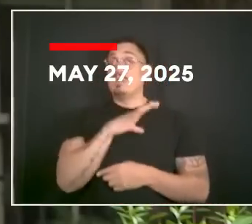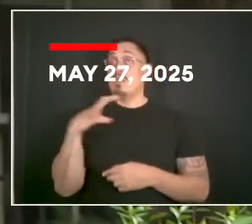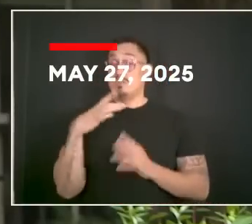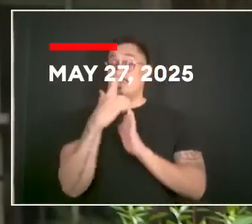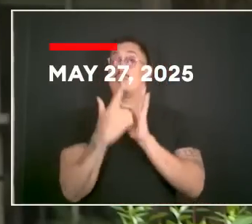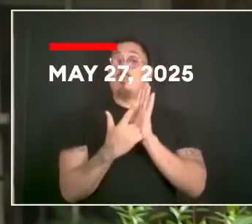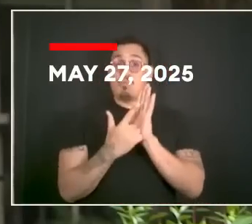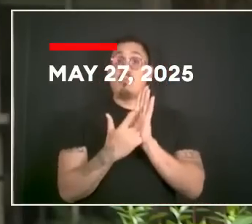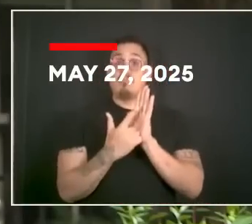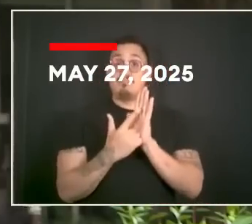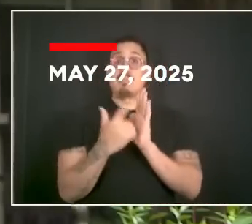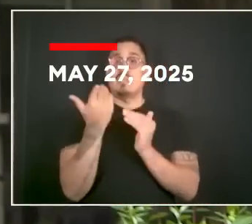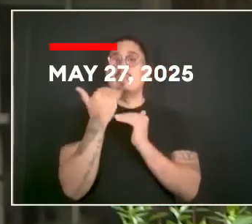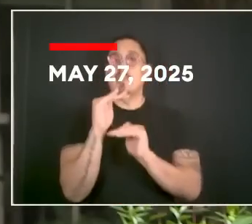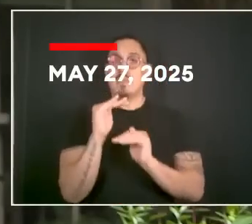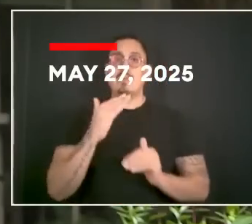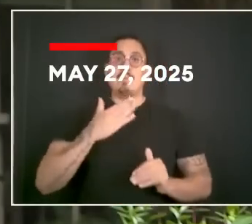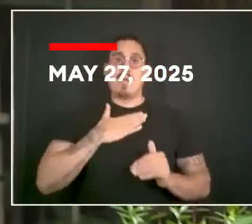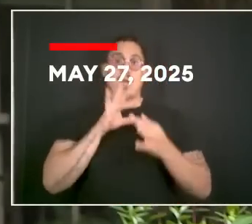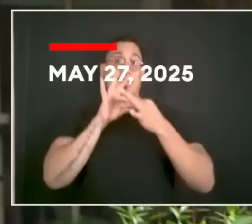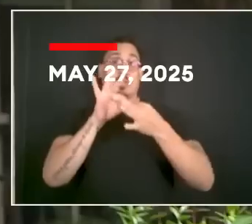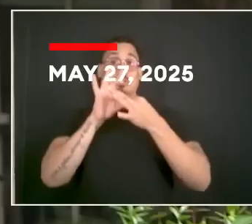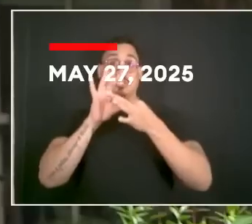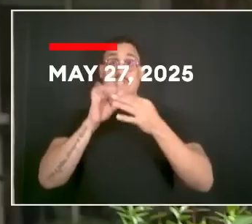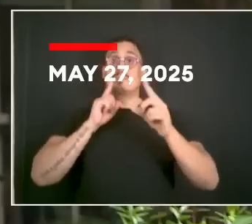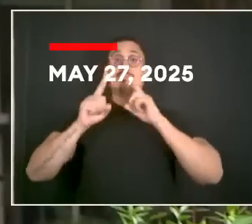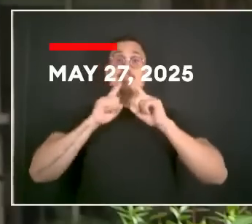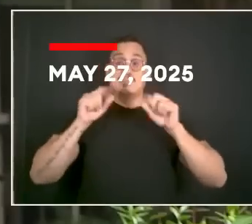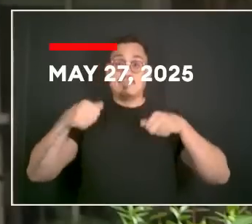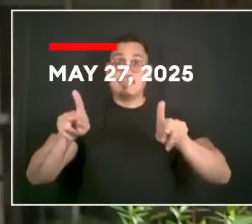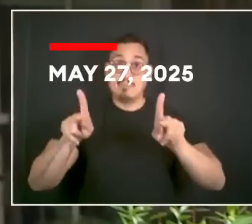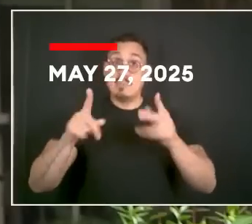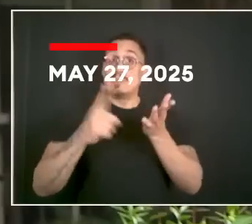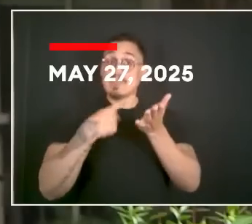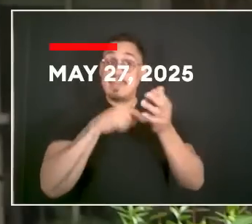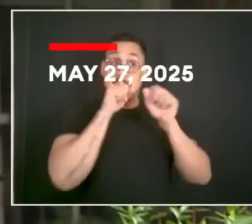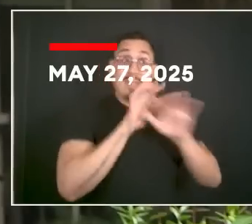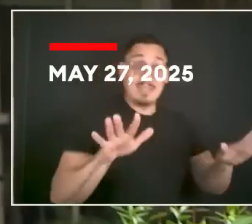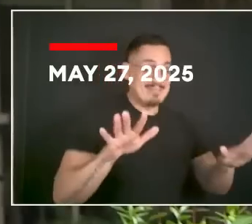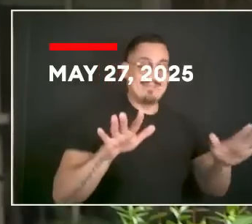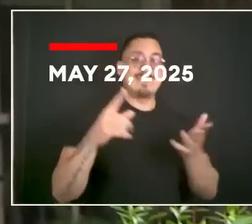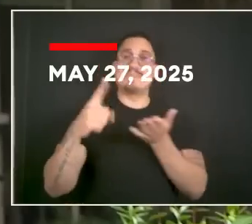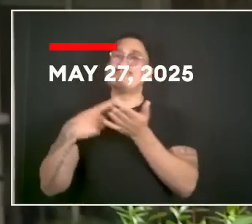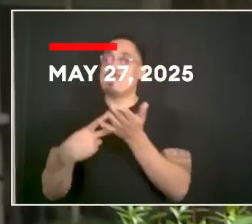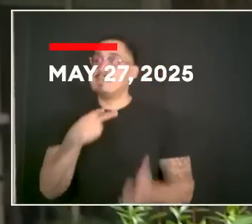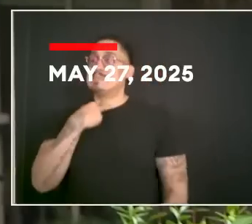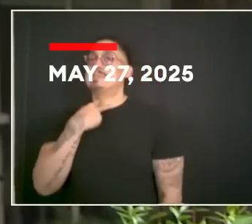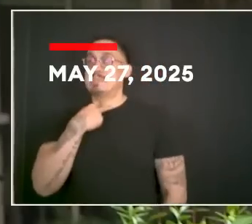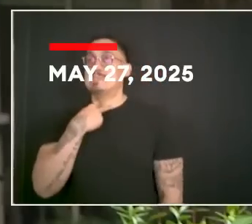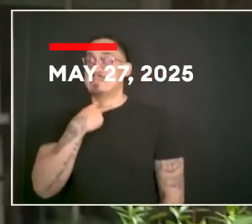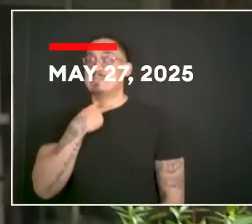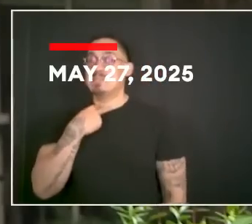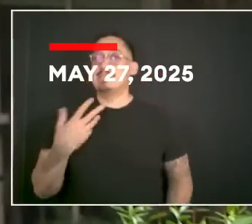coordination I can do. And so sometimes there's a blessing and it's a curse. We don't know what happened at that hearing. As I stated, you